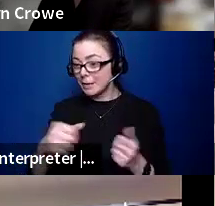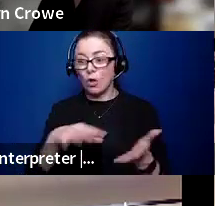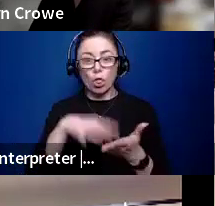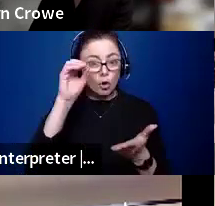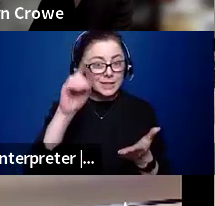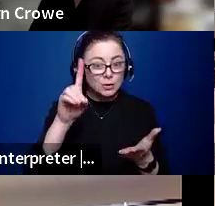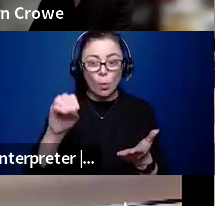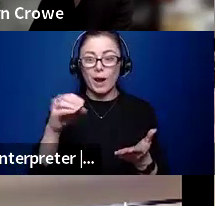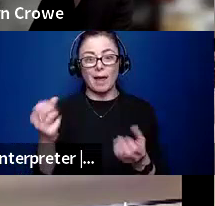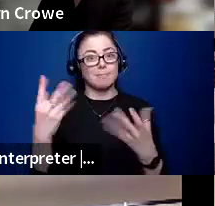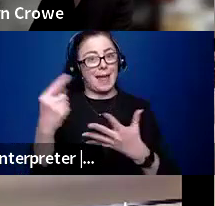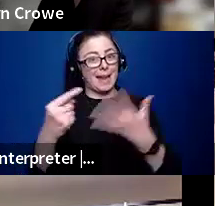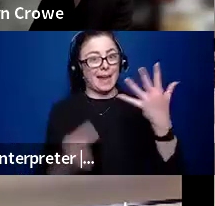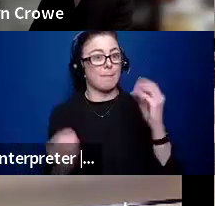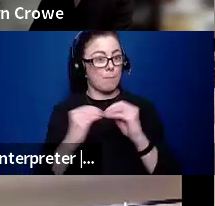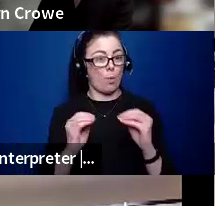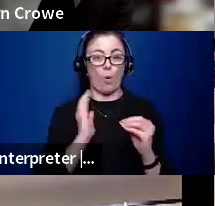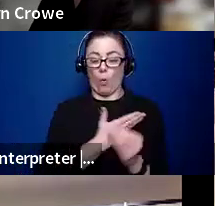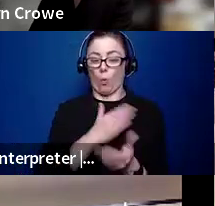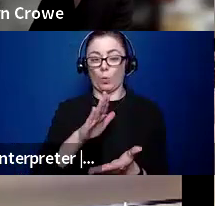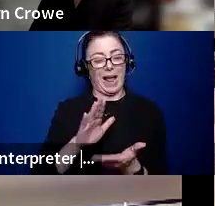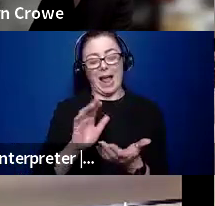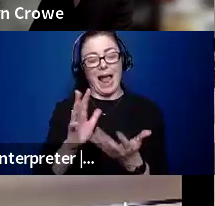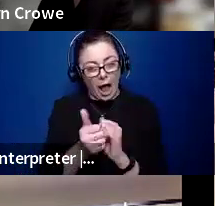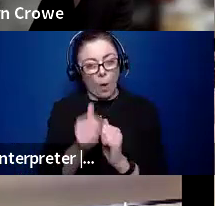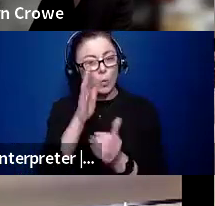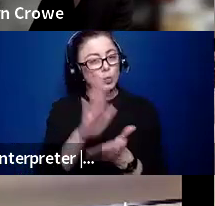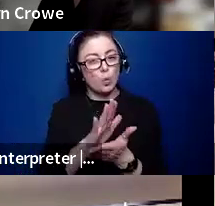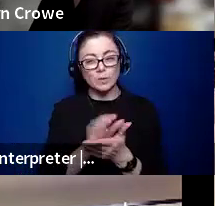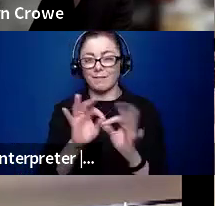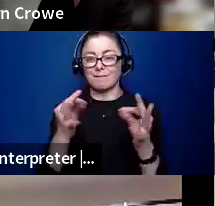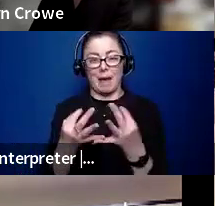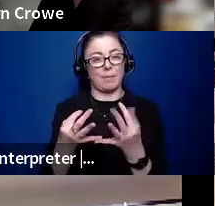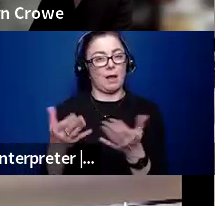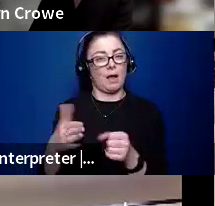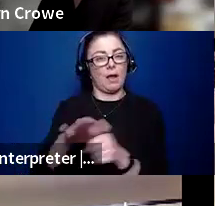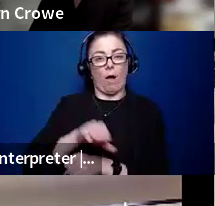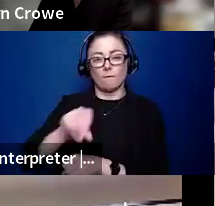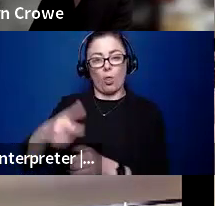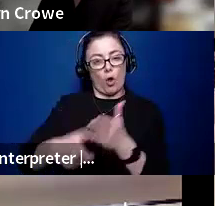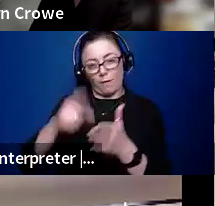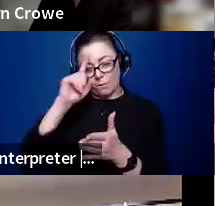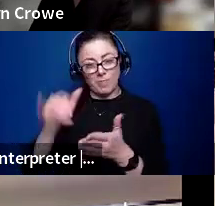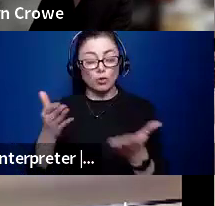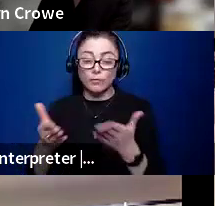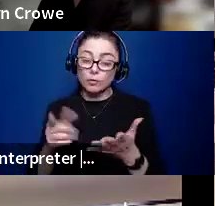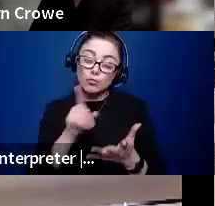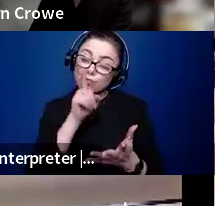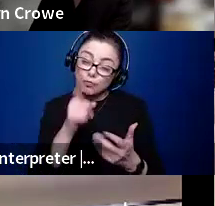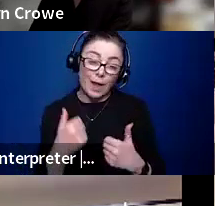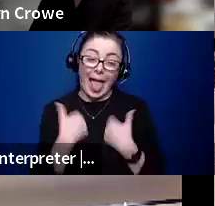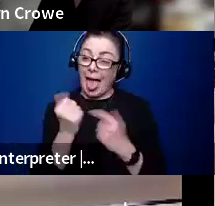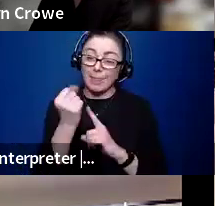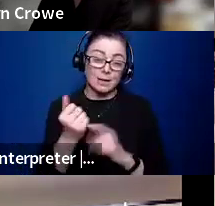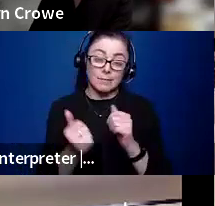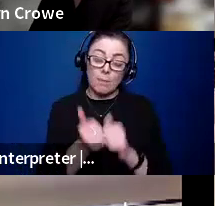many more. How are schools and families going to pay for those same services? The reality is that most can't or won't. And